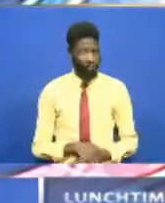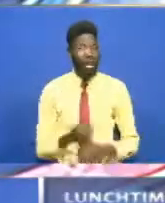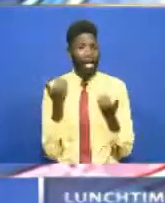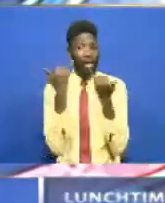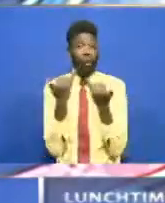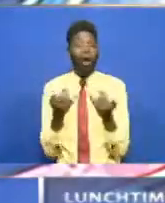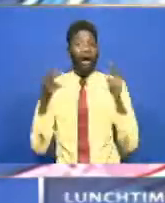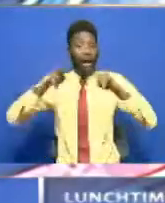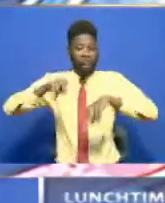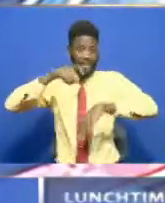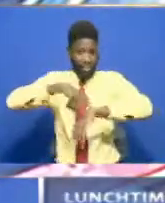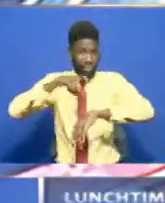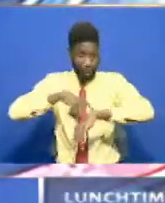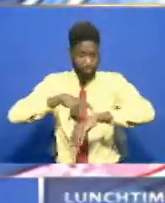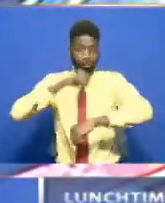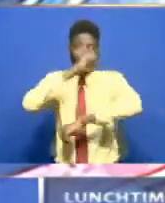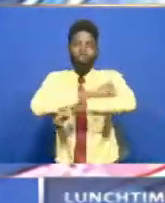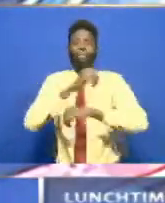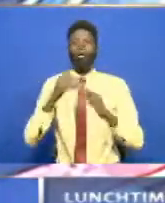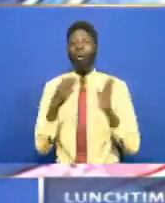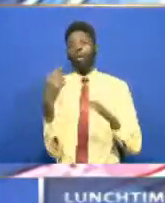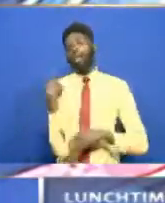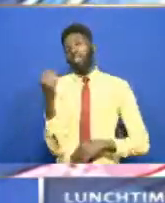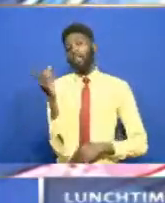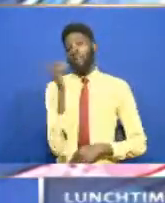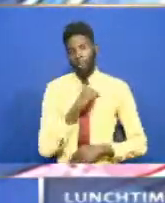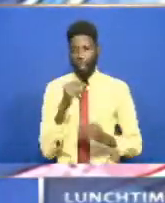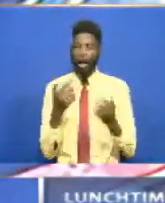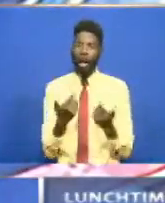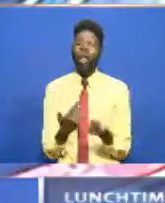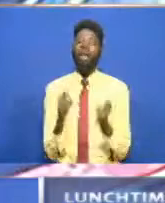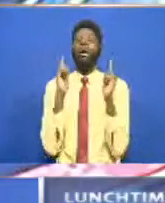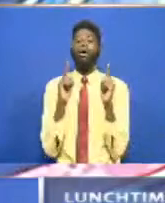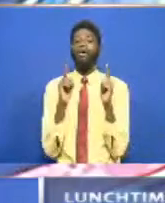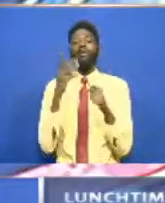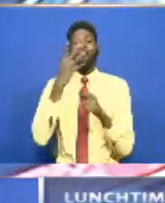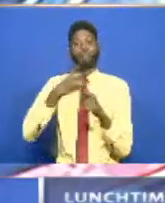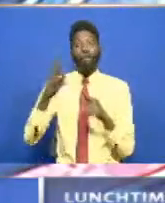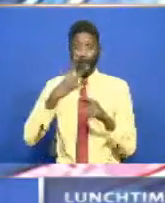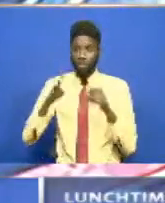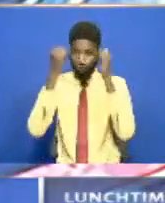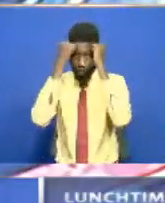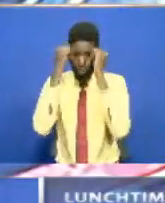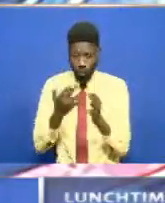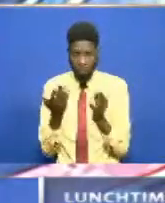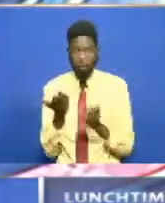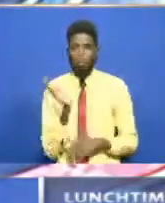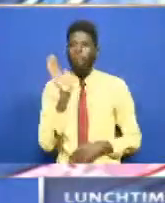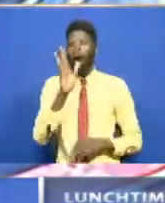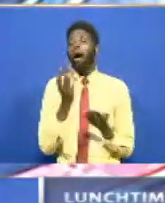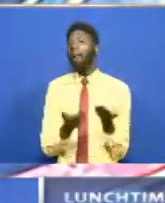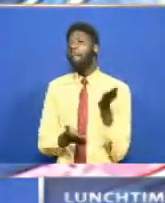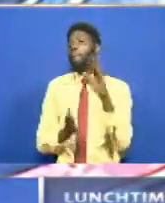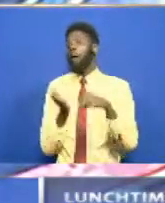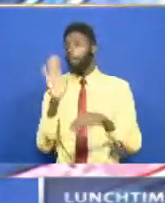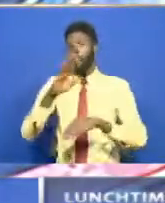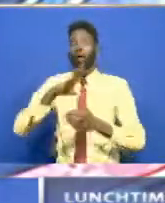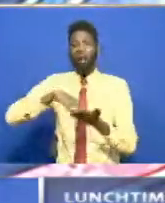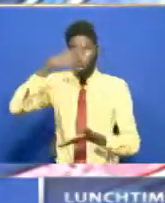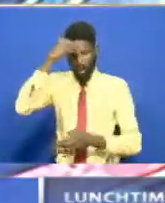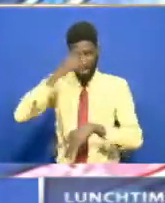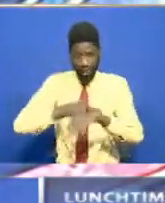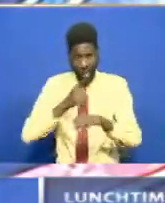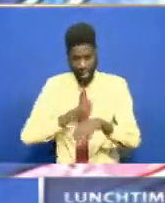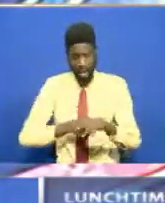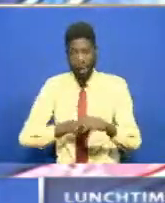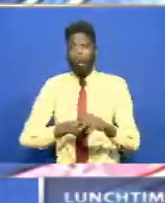time when the school just reopened to allow for the Form 4 students resume learning as they prepare for their national